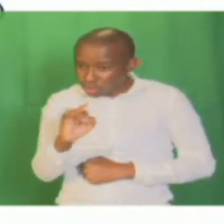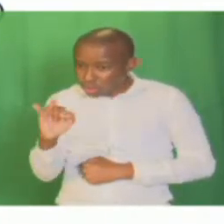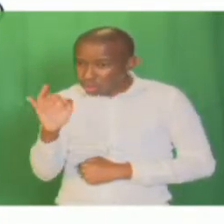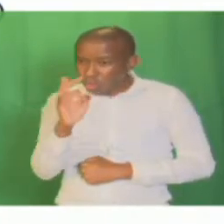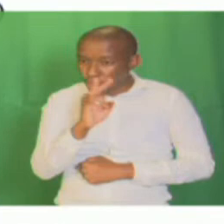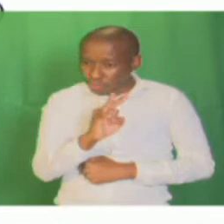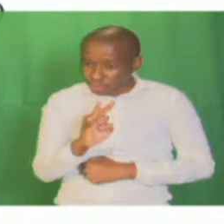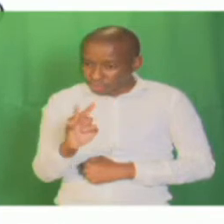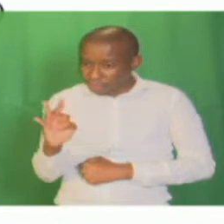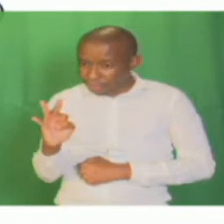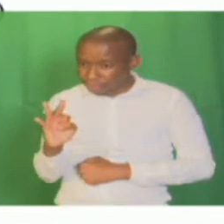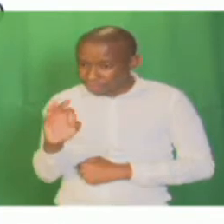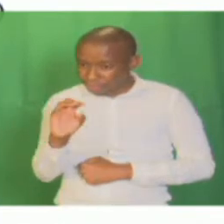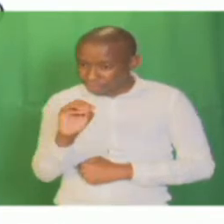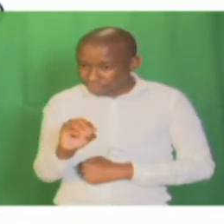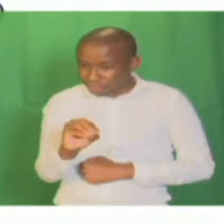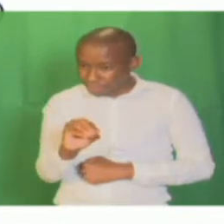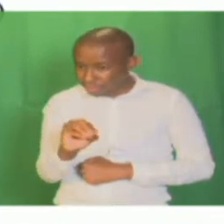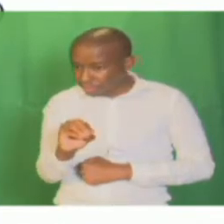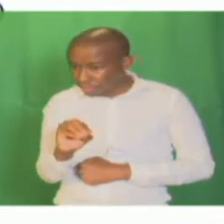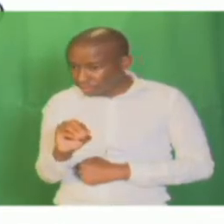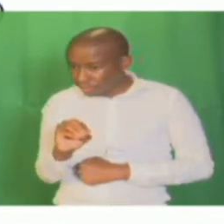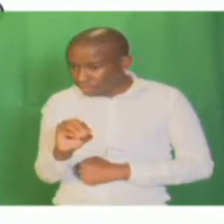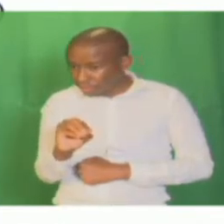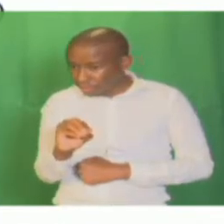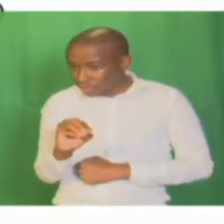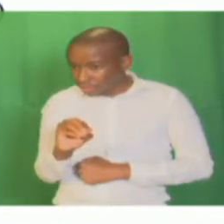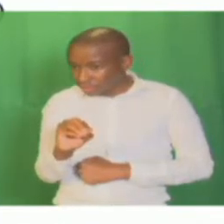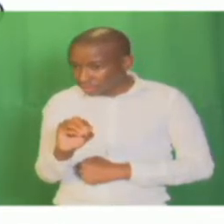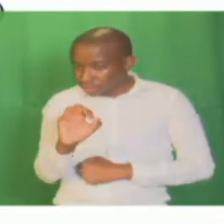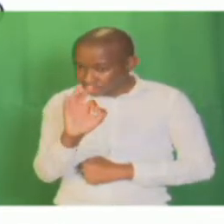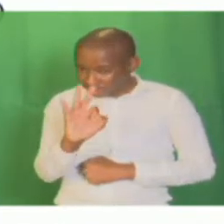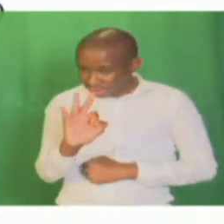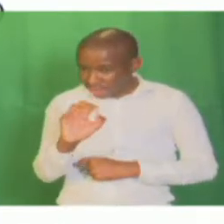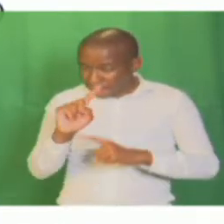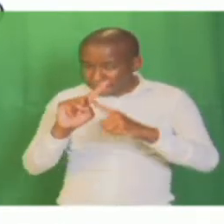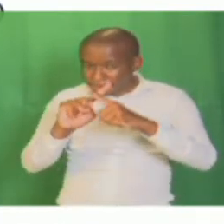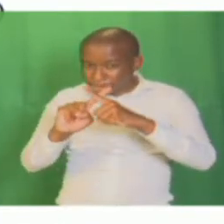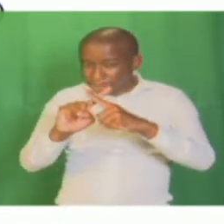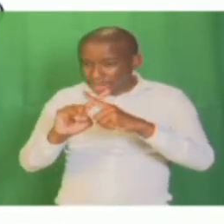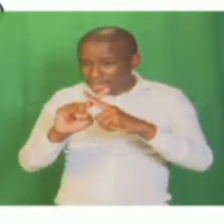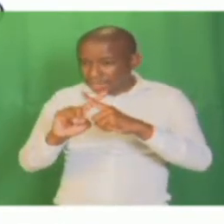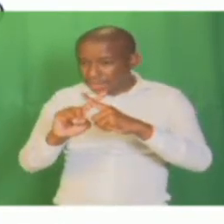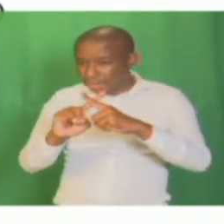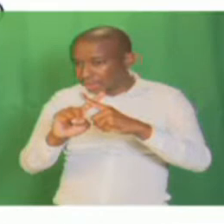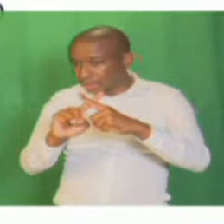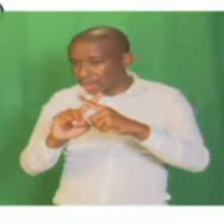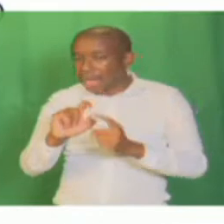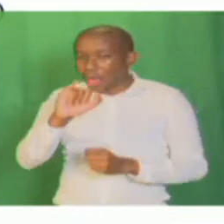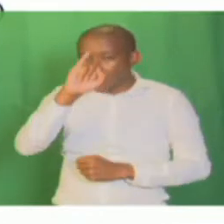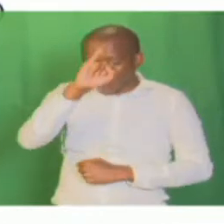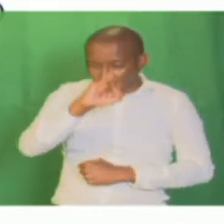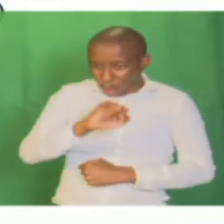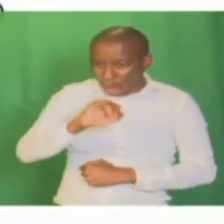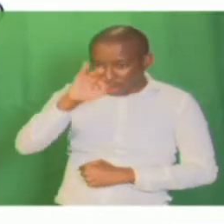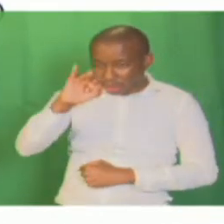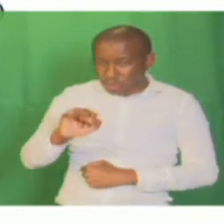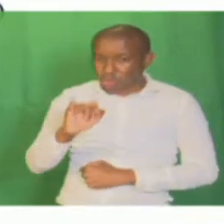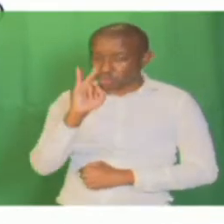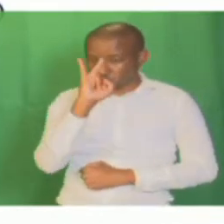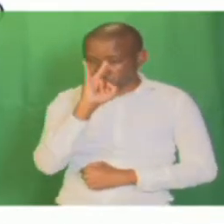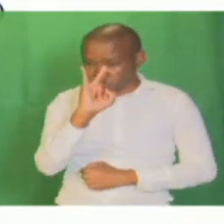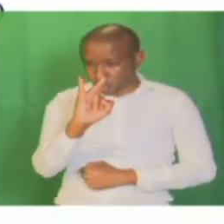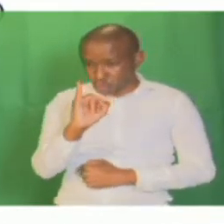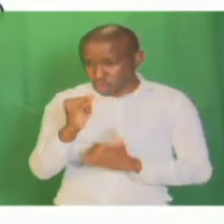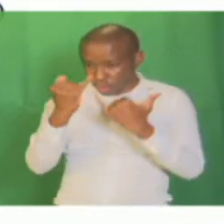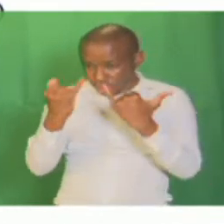1, 2, 3. There we are. We have 3 rows times. We multiply that by the 2 columns once again.